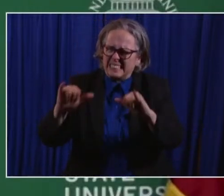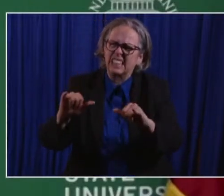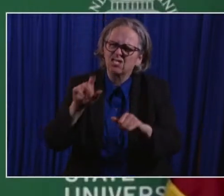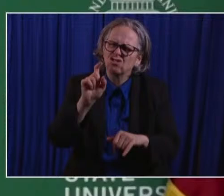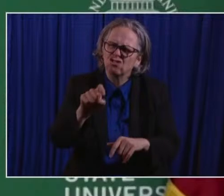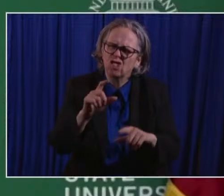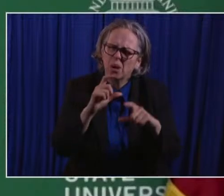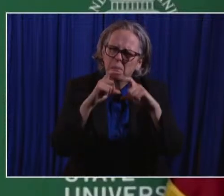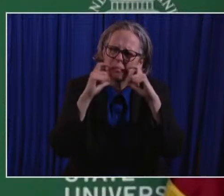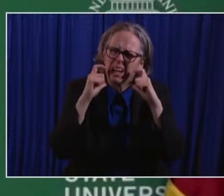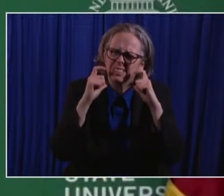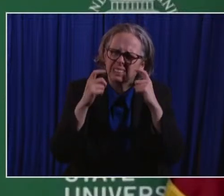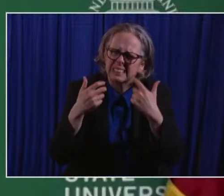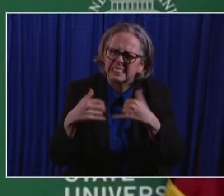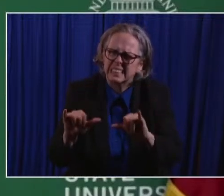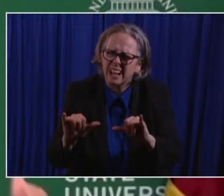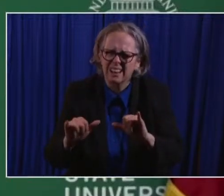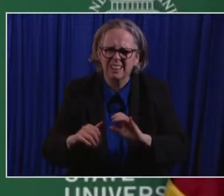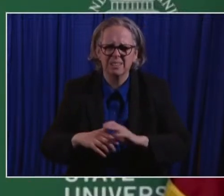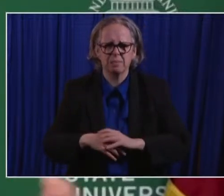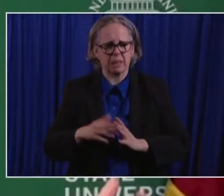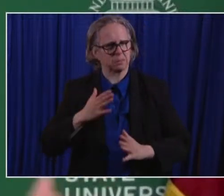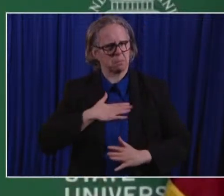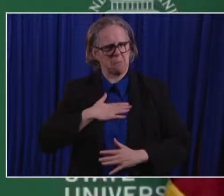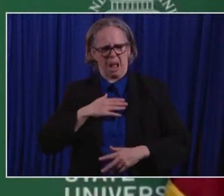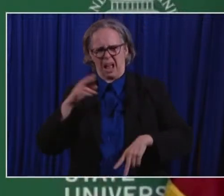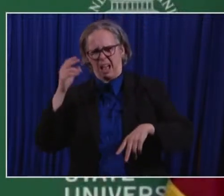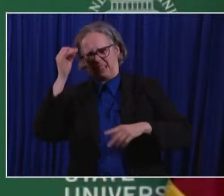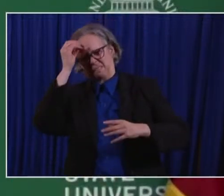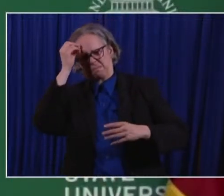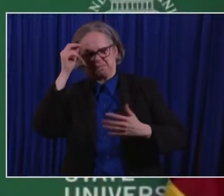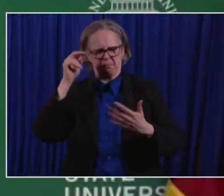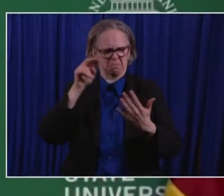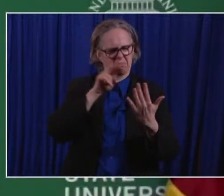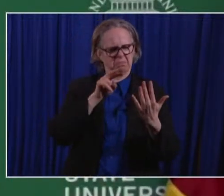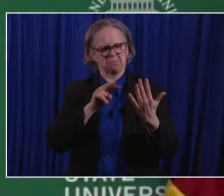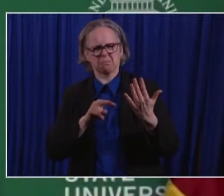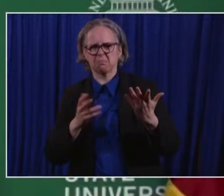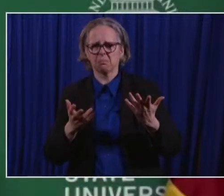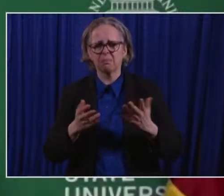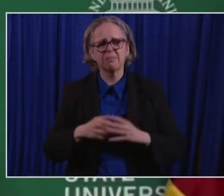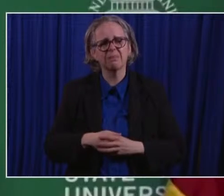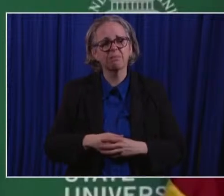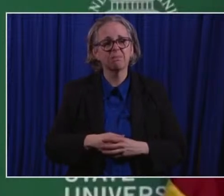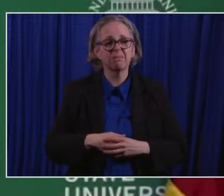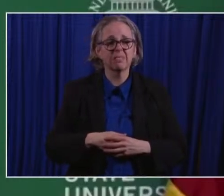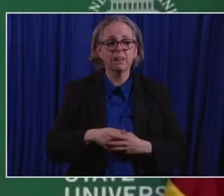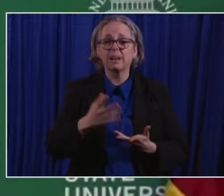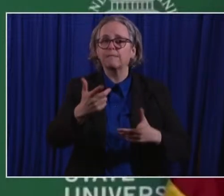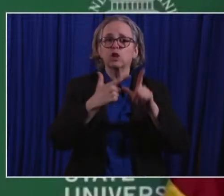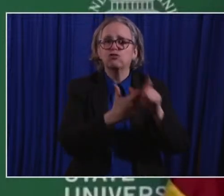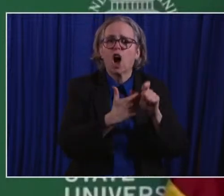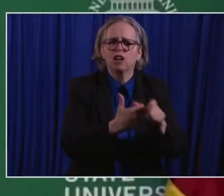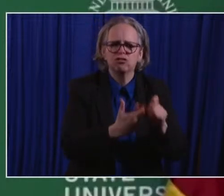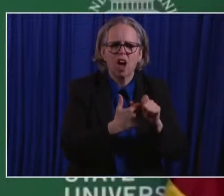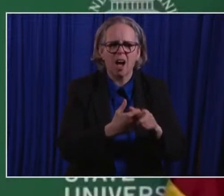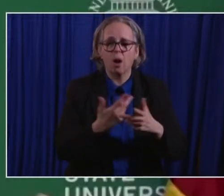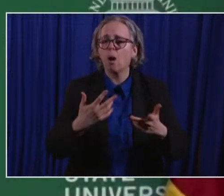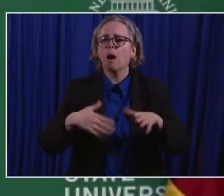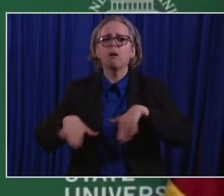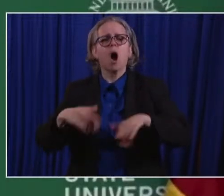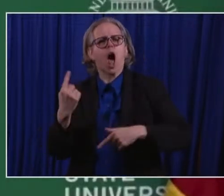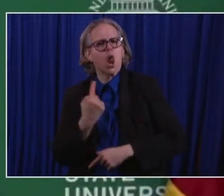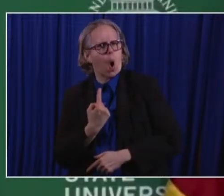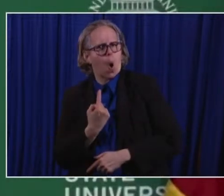a whole bunch of people are out in drinking or whatever, and you're very, very close. We've all at